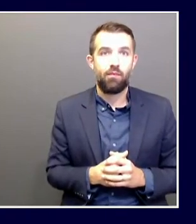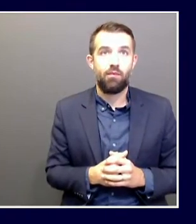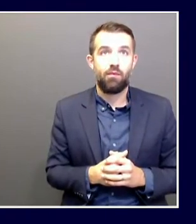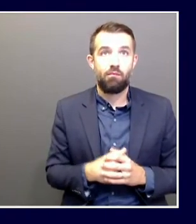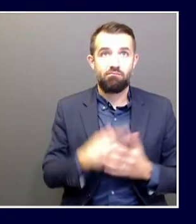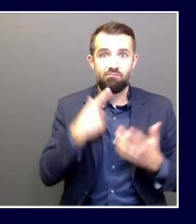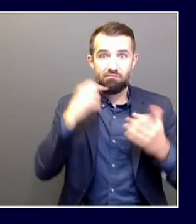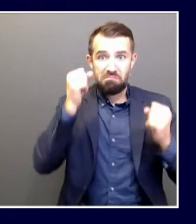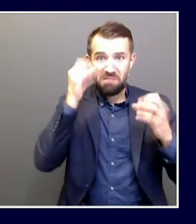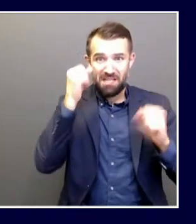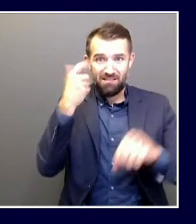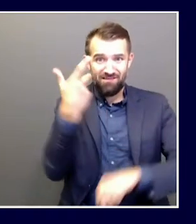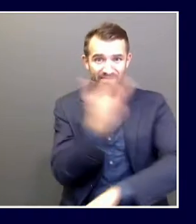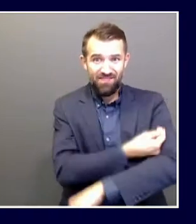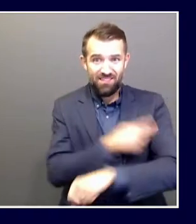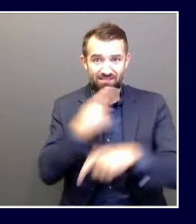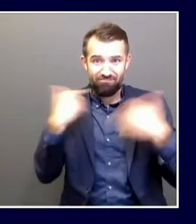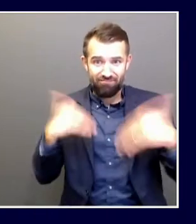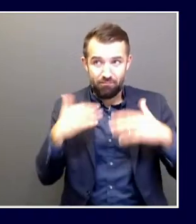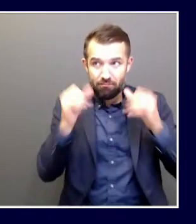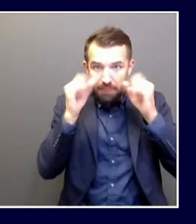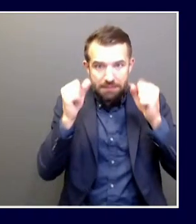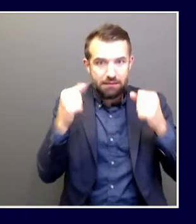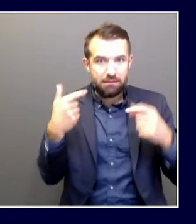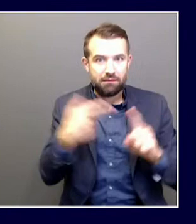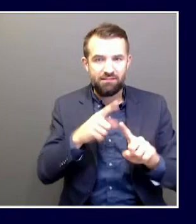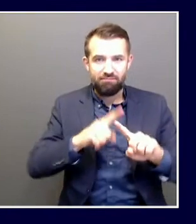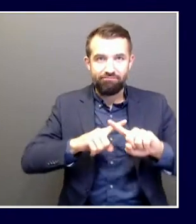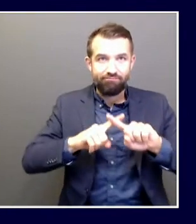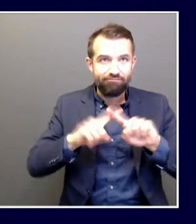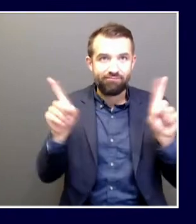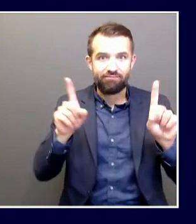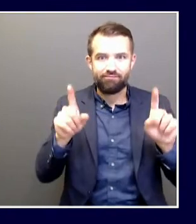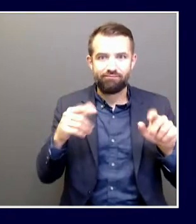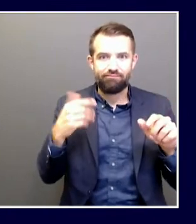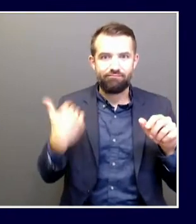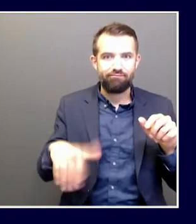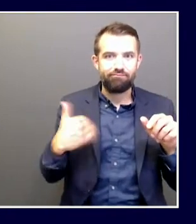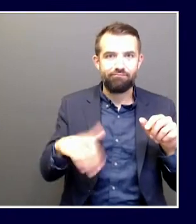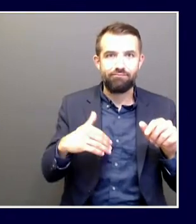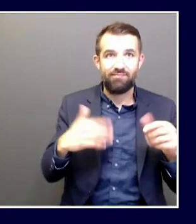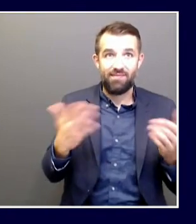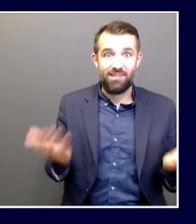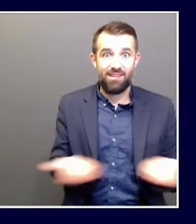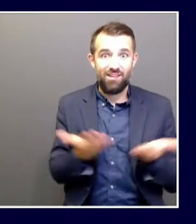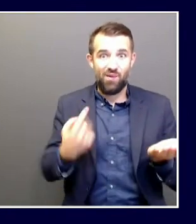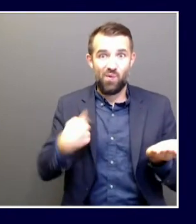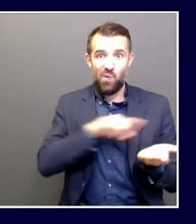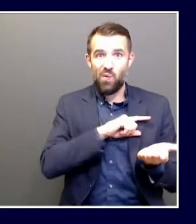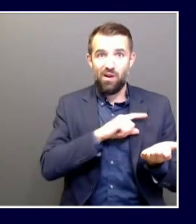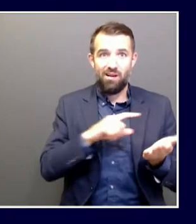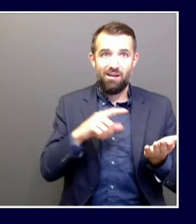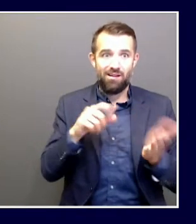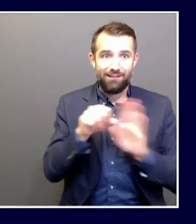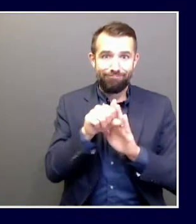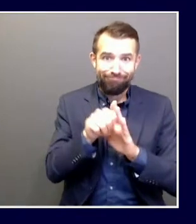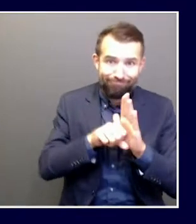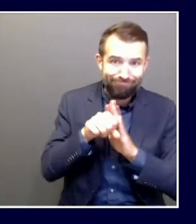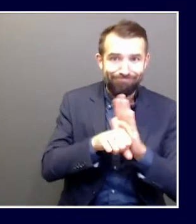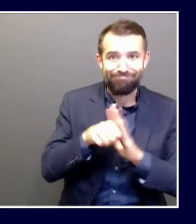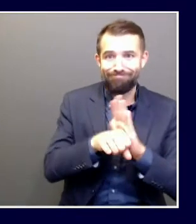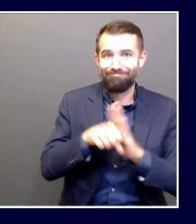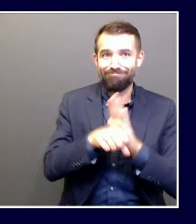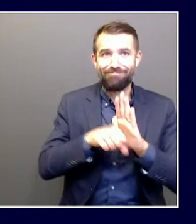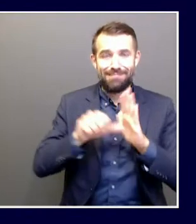vaccines are, and a function of the fact that what we've talked about, the base rate effect, which is to say a high number of people being